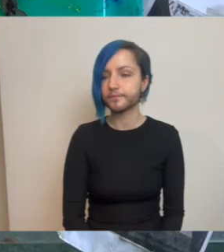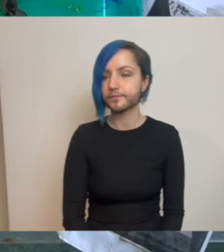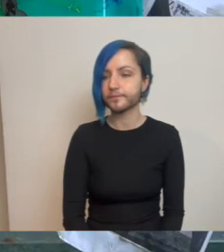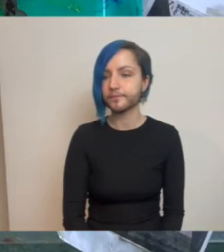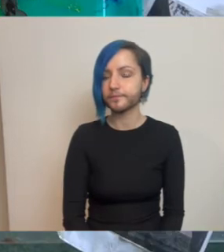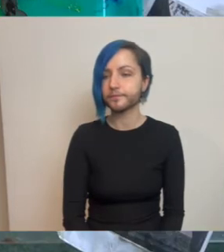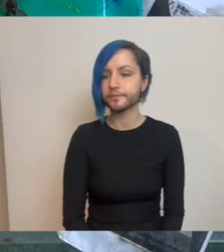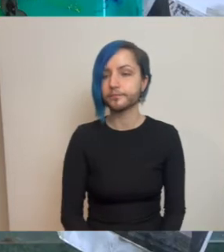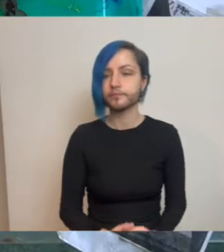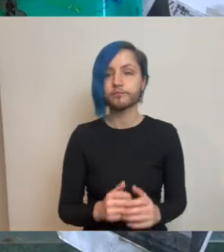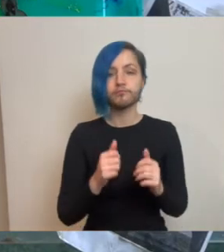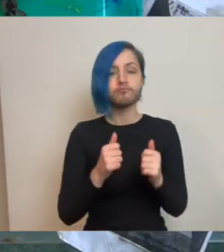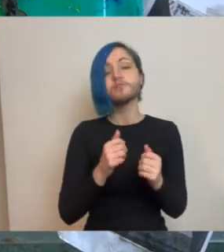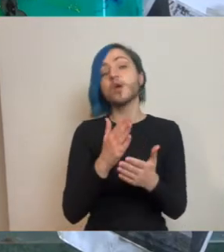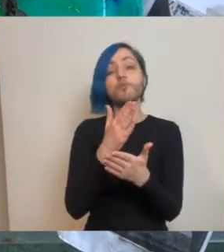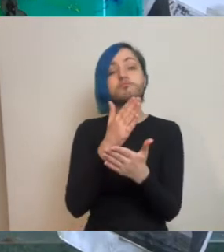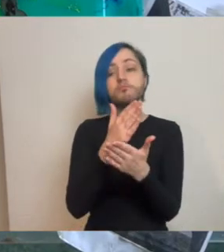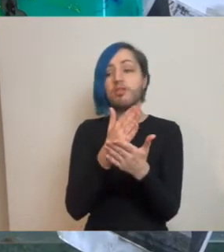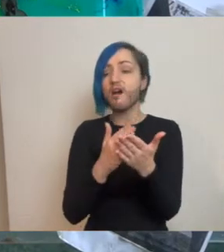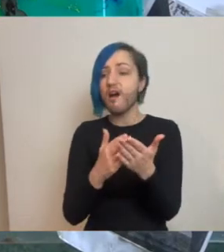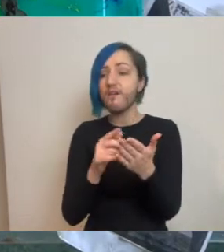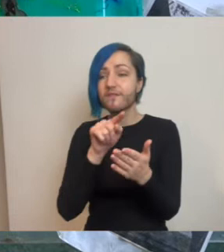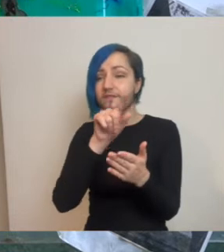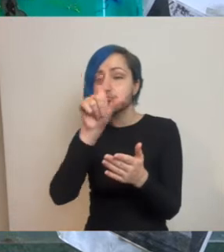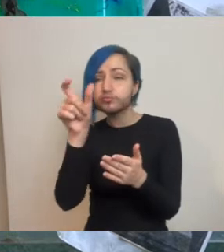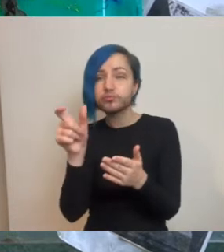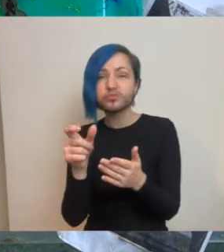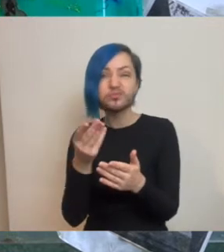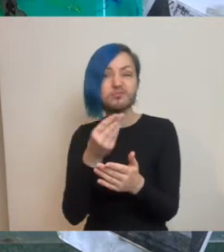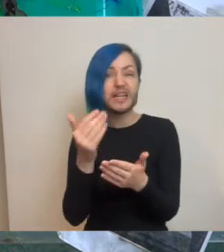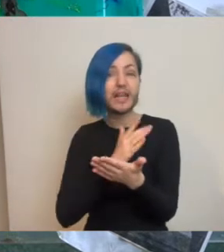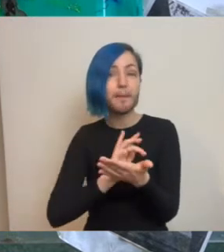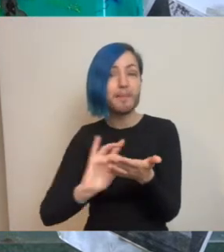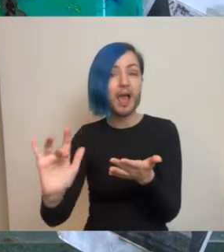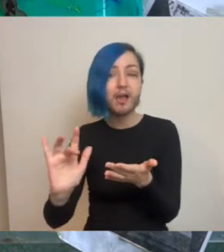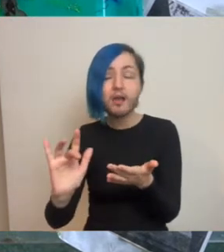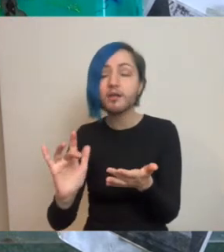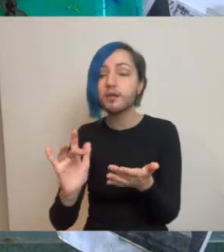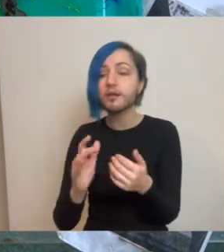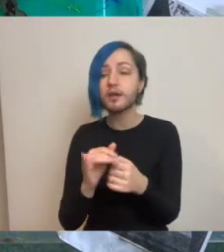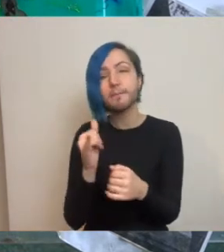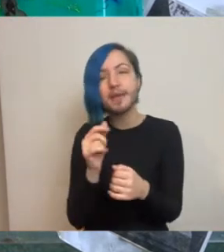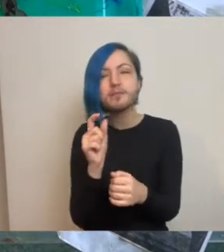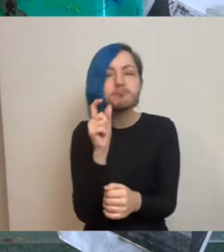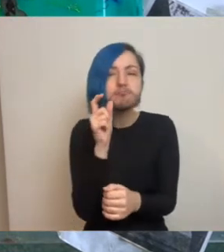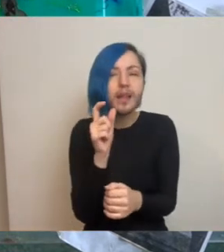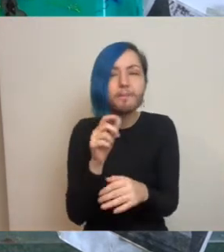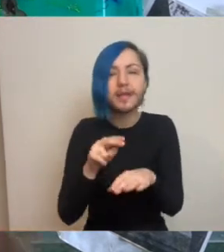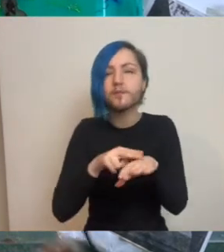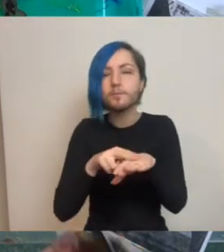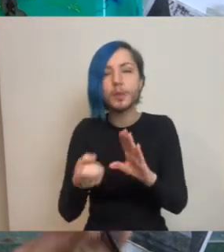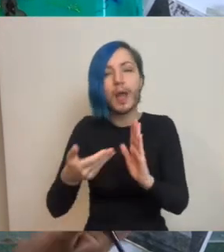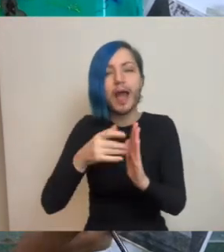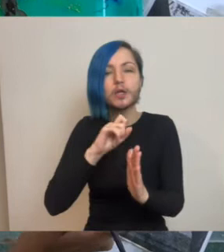So I'm going to leave half the print almost blank. Maybe with just a little bit of a bit of blue